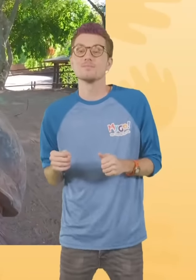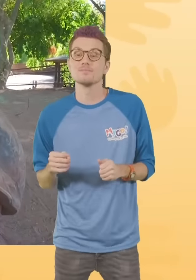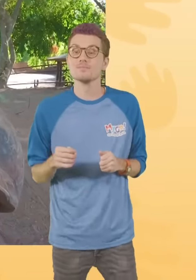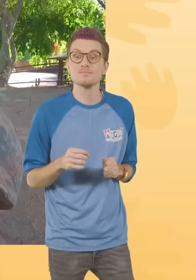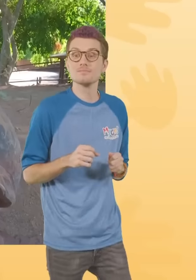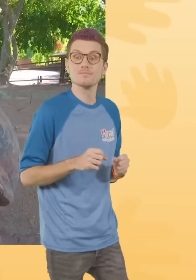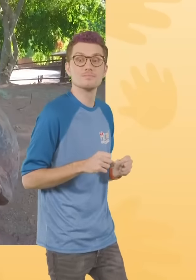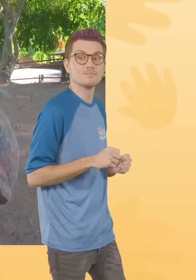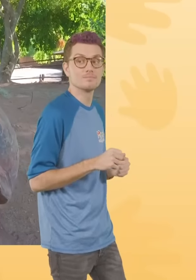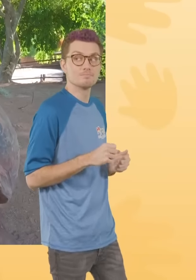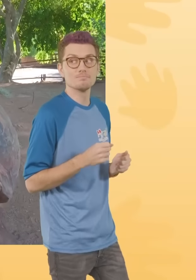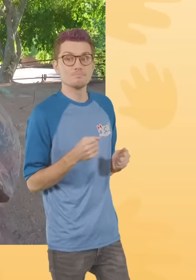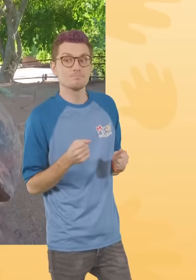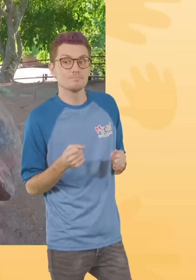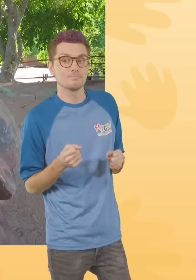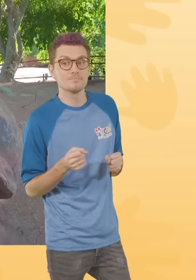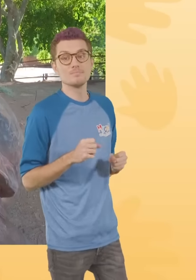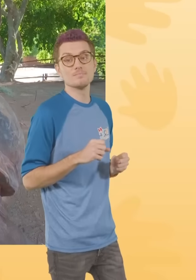I'm ready.